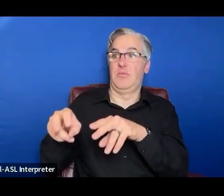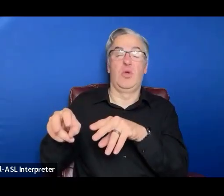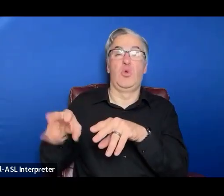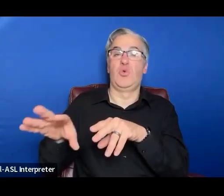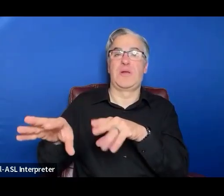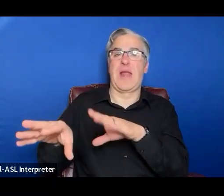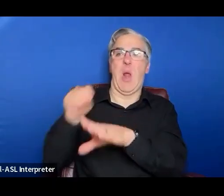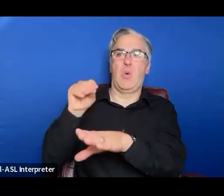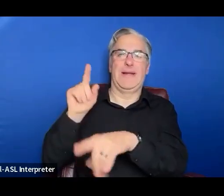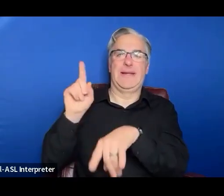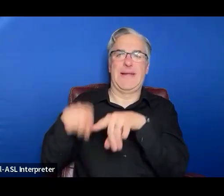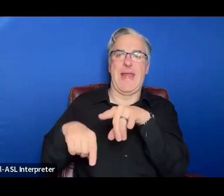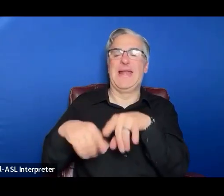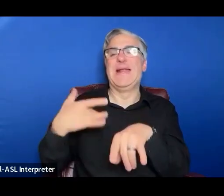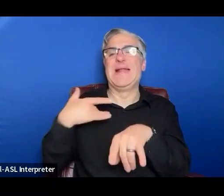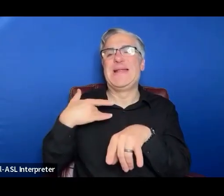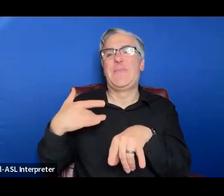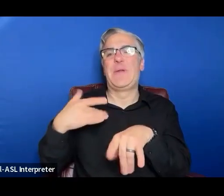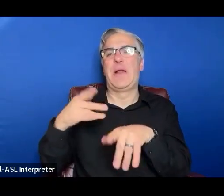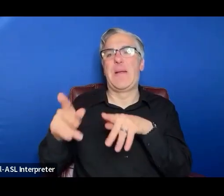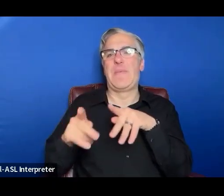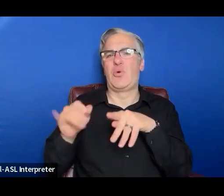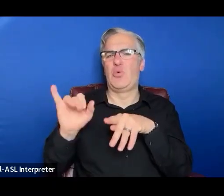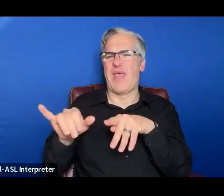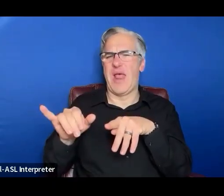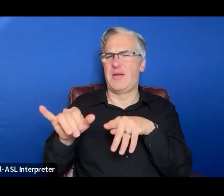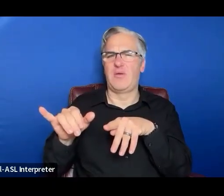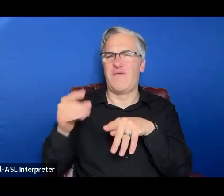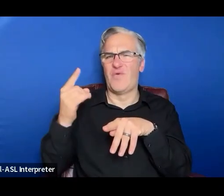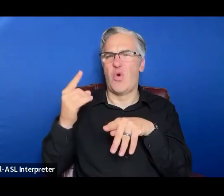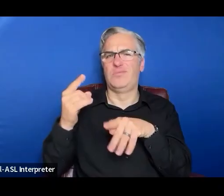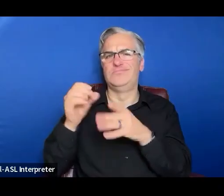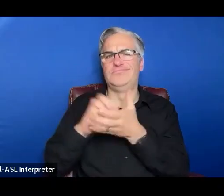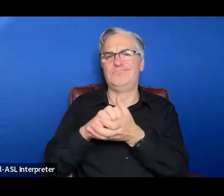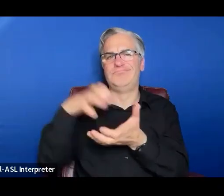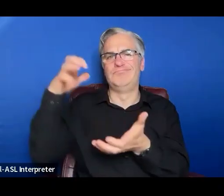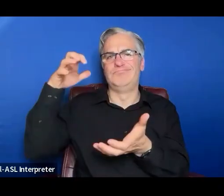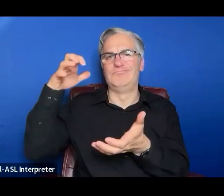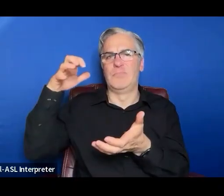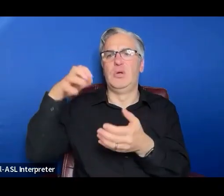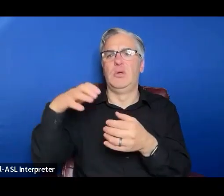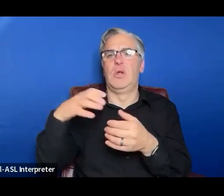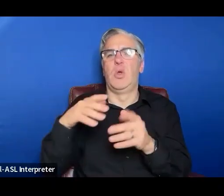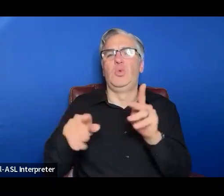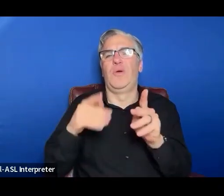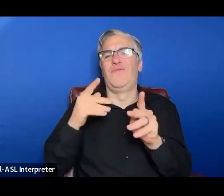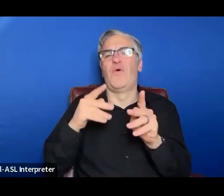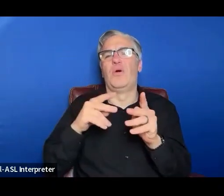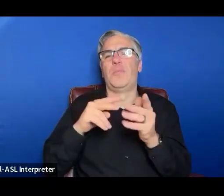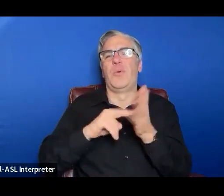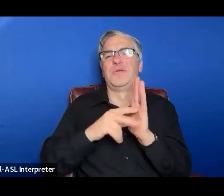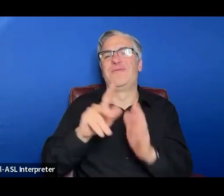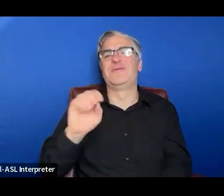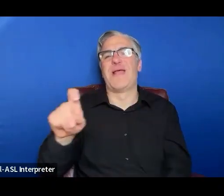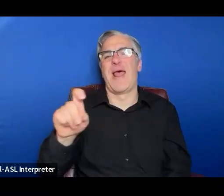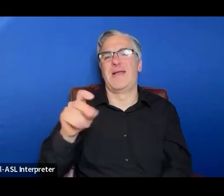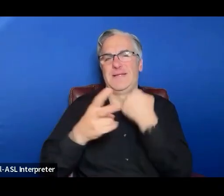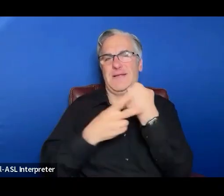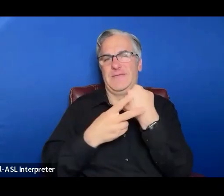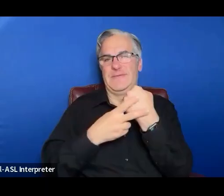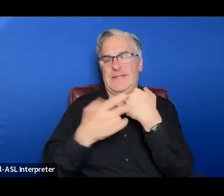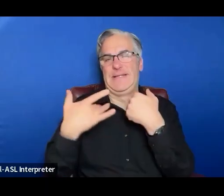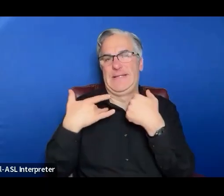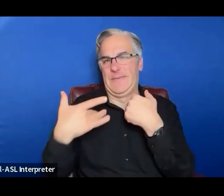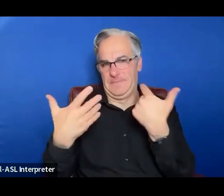Usually the folks that do those have a large estate, and they're doing it for more tax purposes.